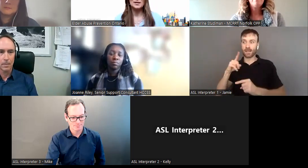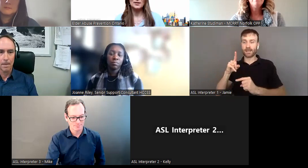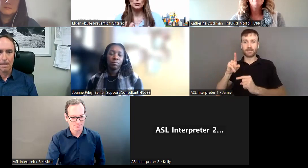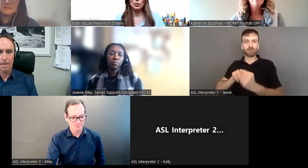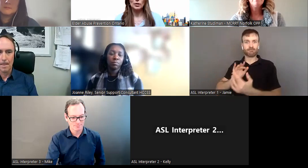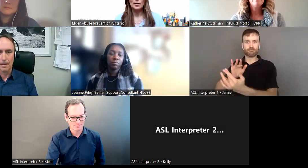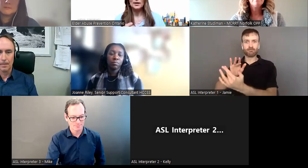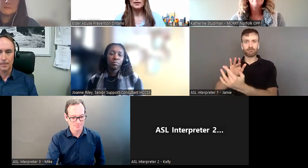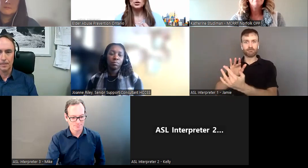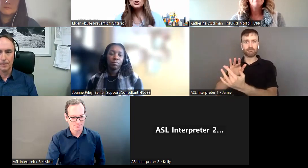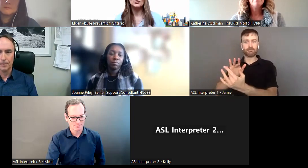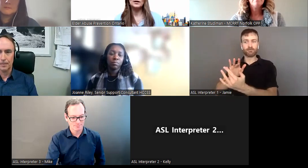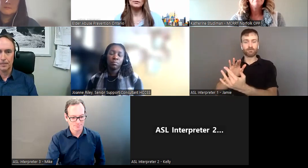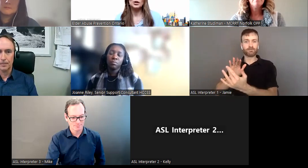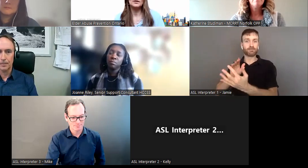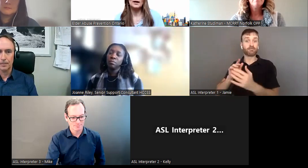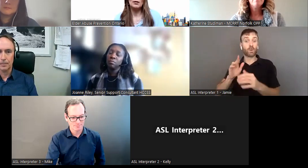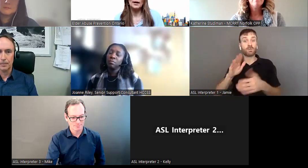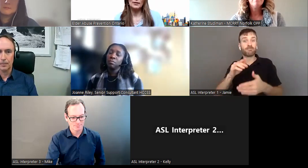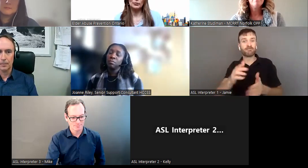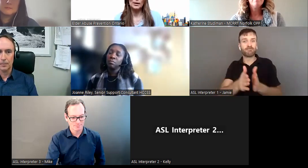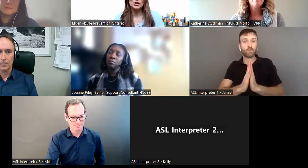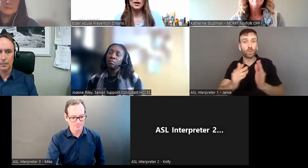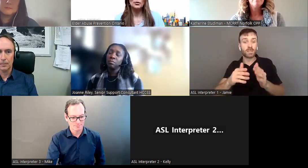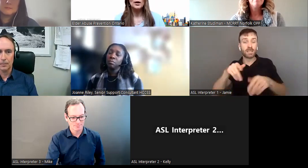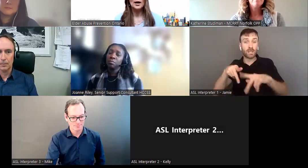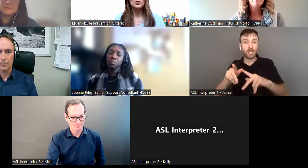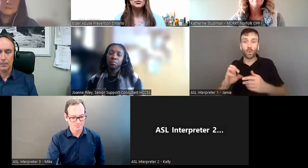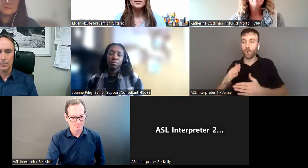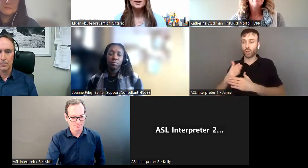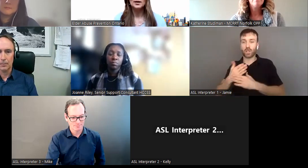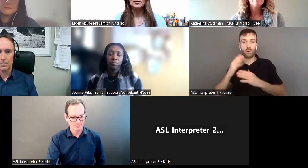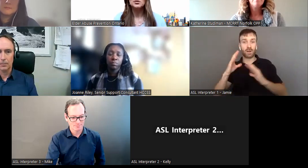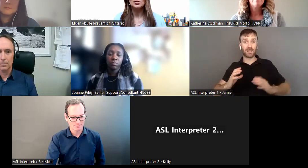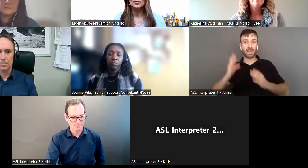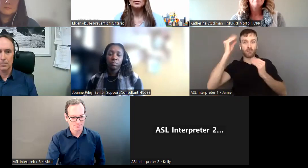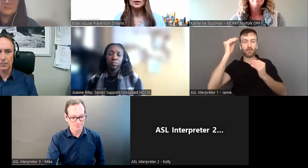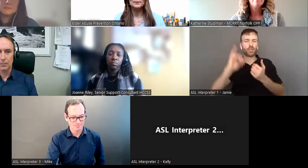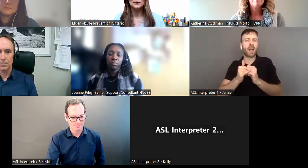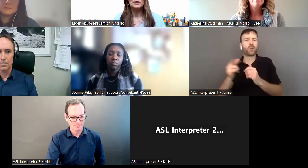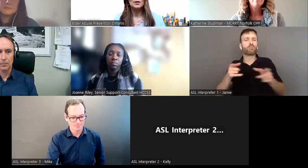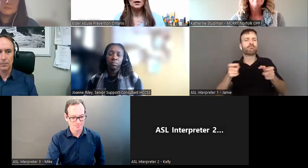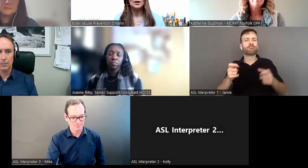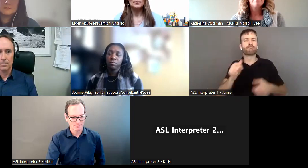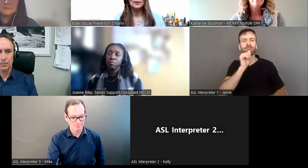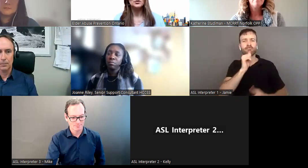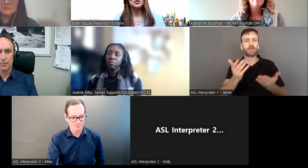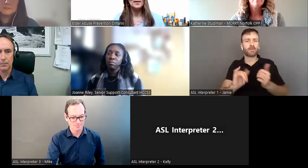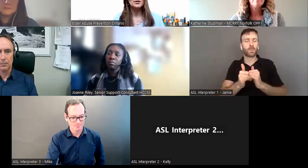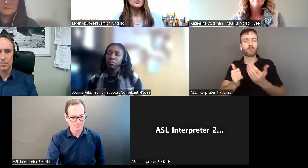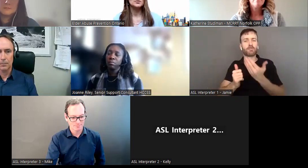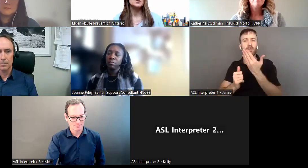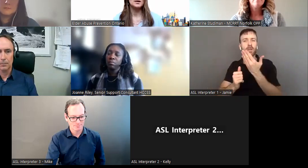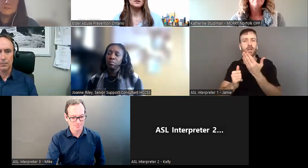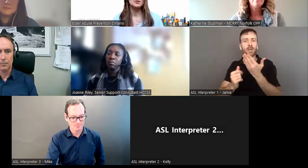that consent, or that just sharing that client information. How do you address that? I'm going to start with actually, I'm going to